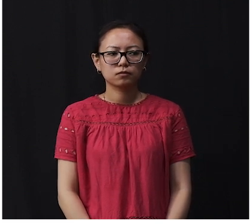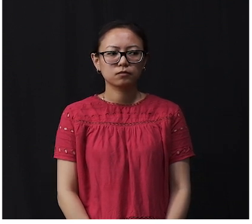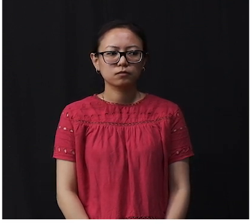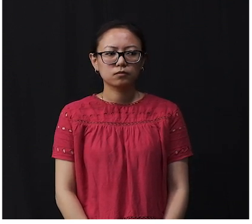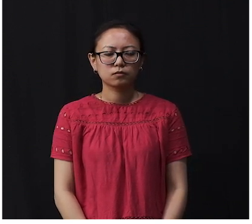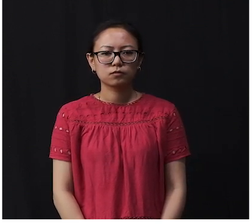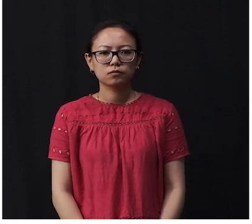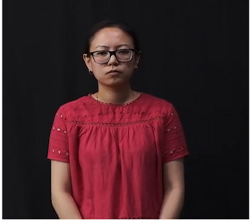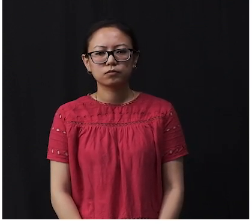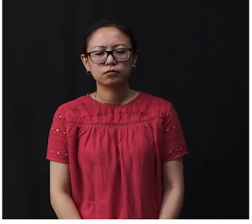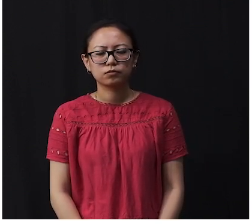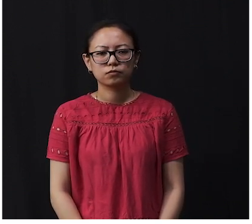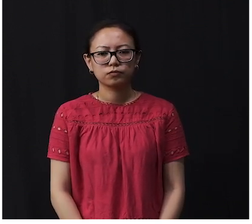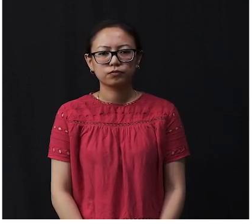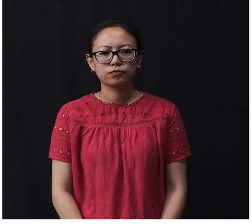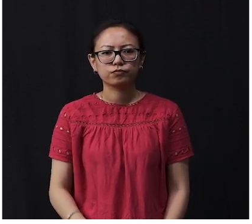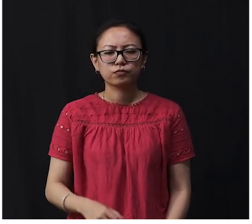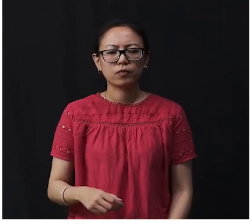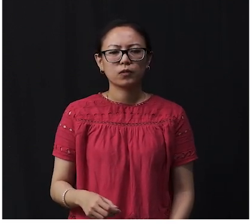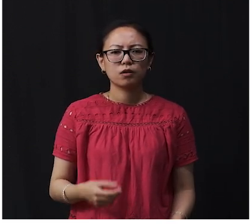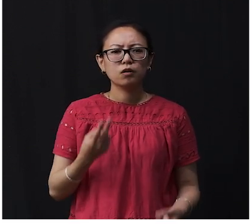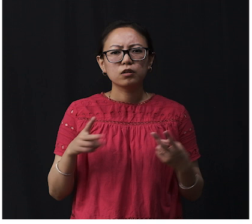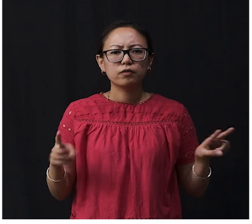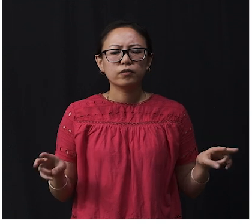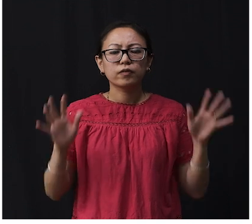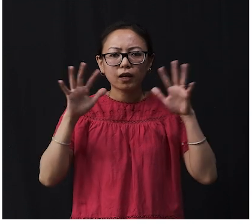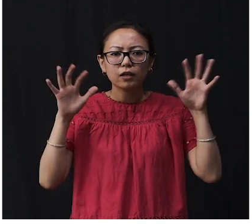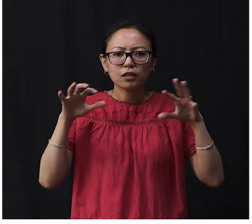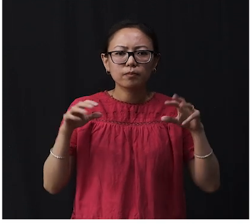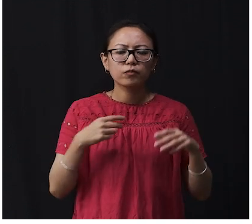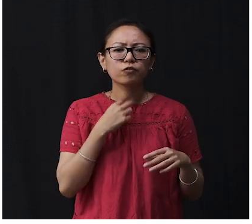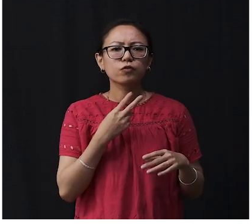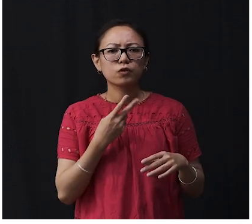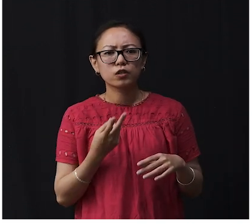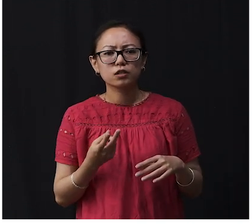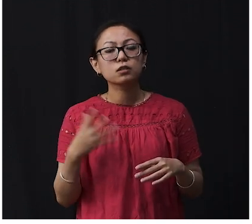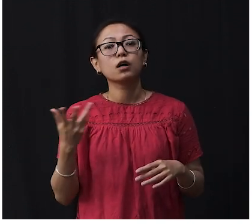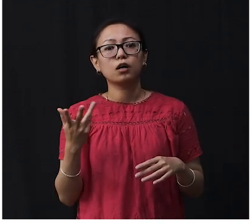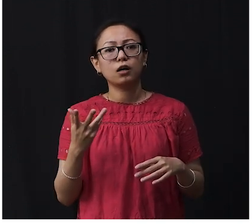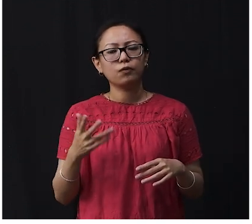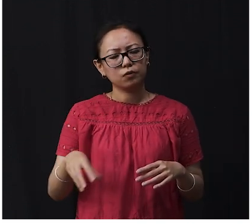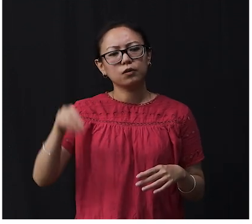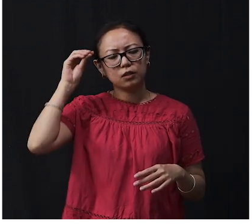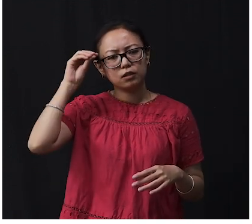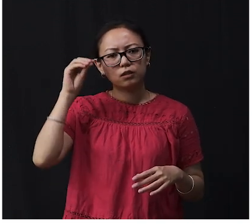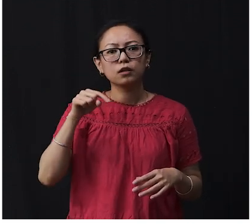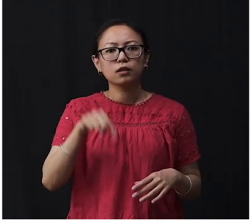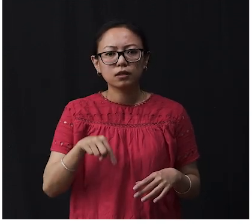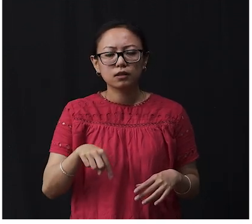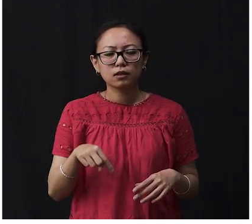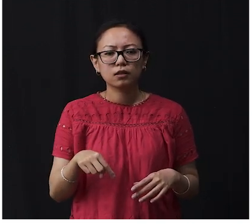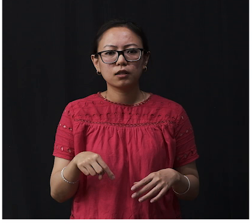Okay, we have learned the sound of the animals. Now we will try to learn some animals' name. The names of